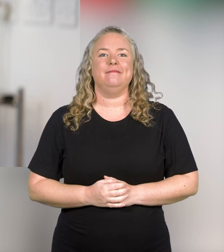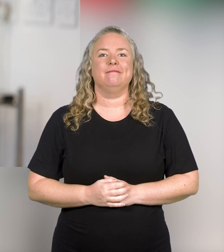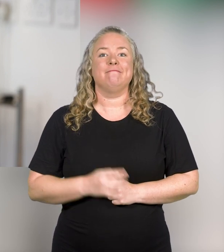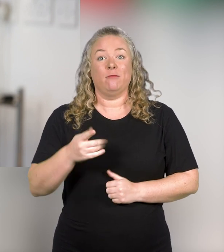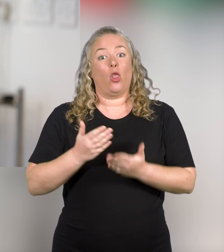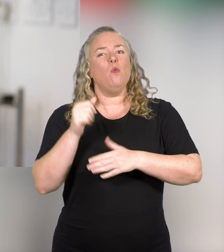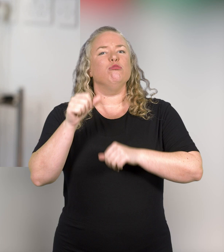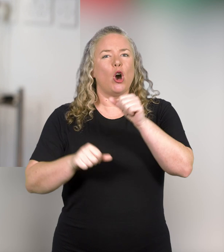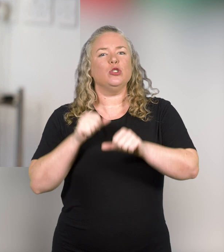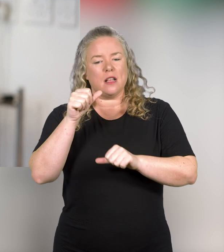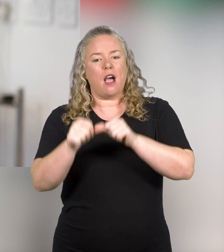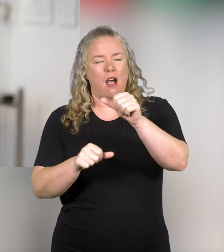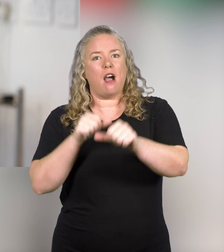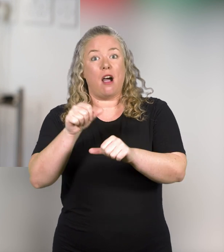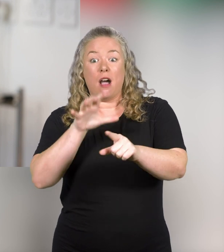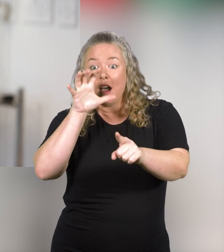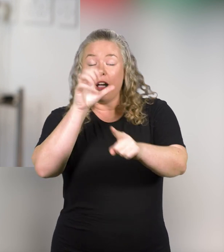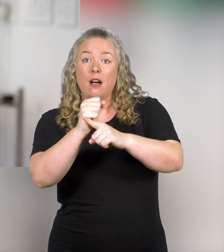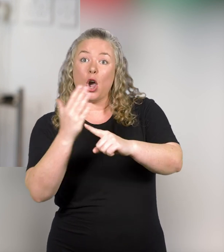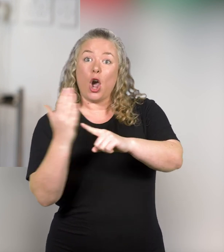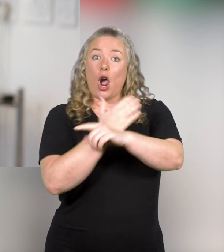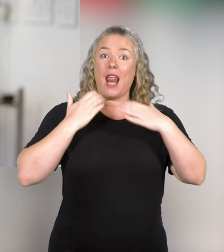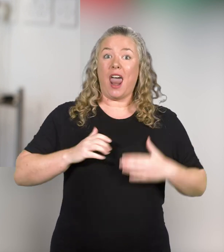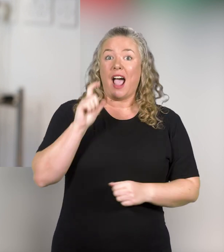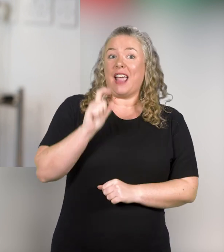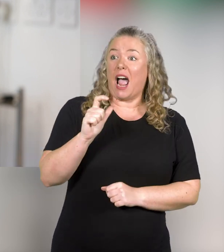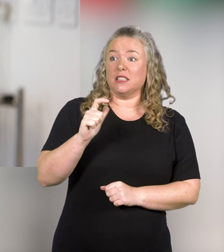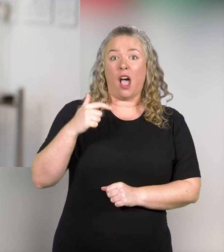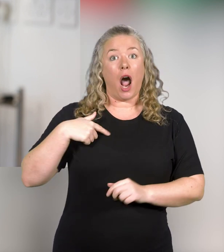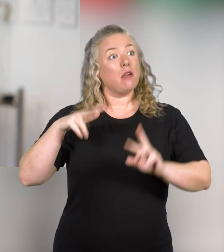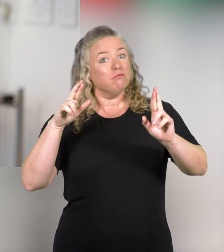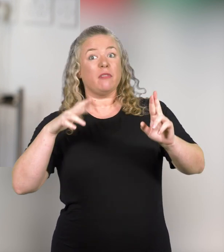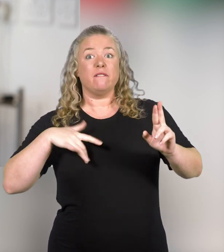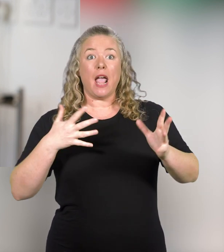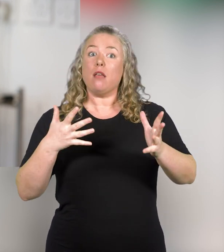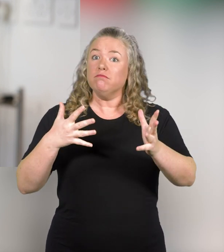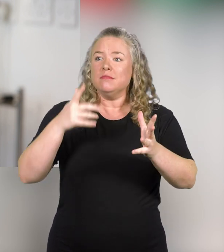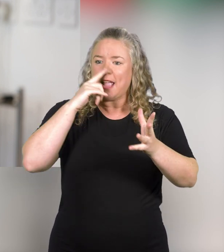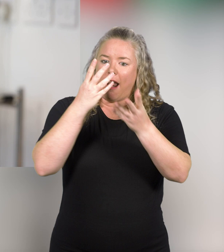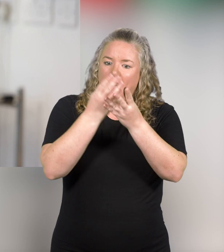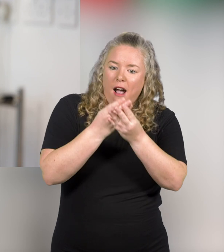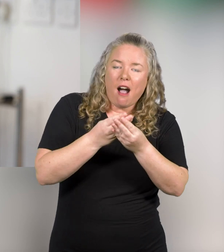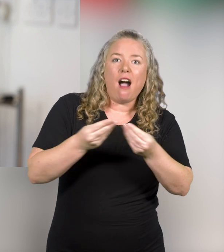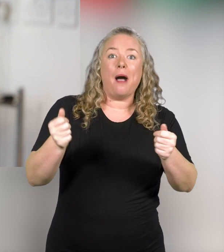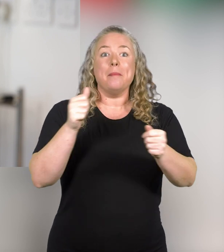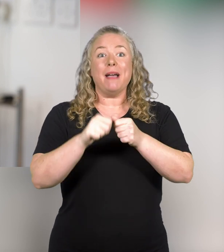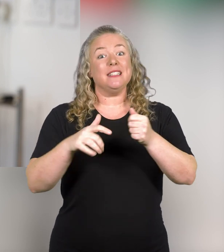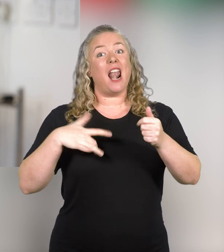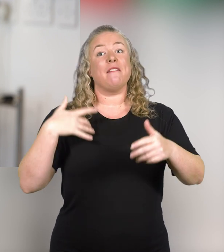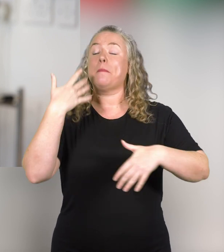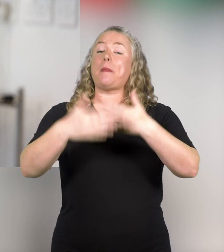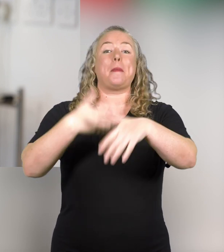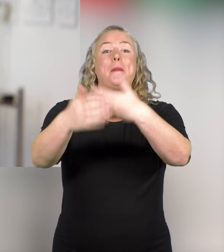And so if you go through this process and we find an early lung cancer, I hope that we'll be able to cure it for you and let you get